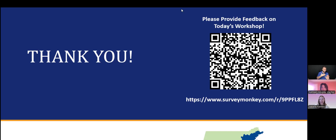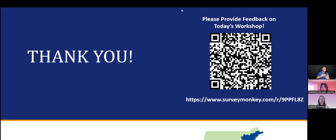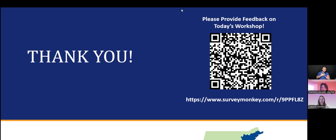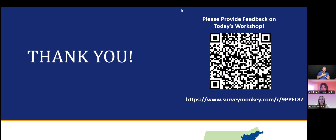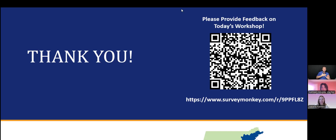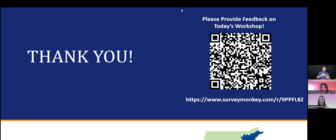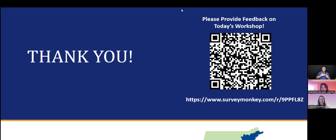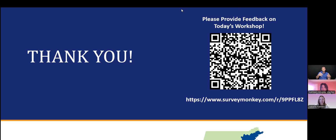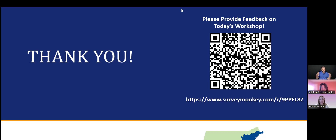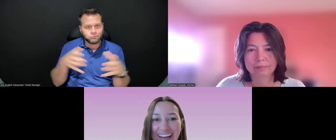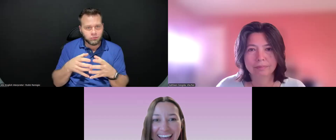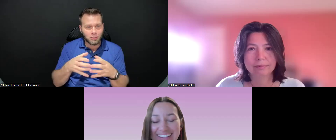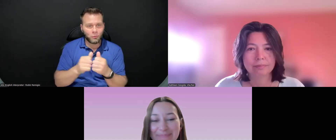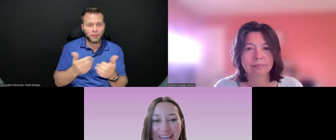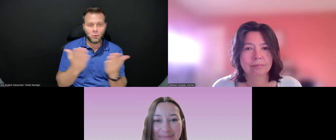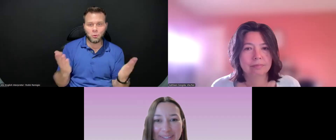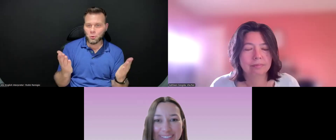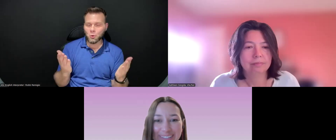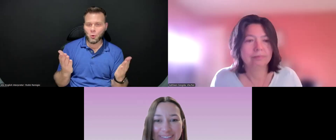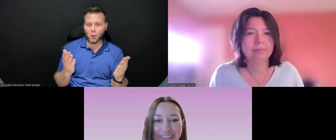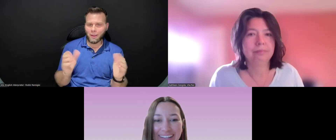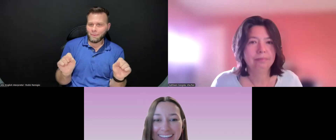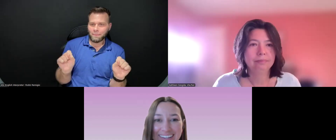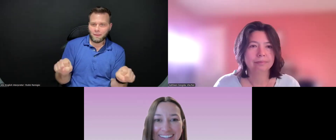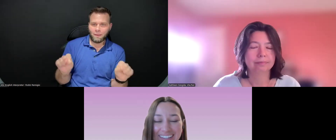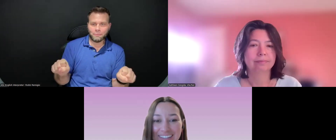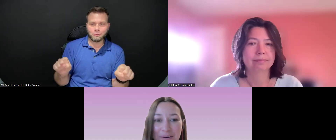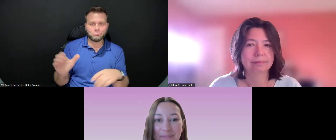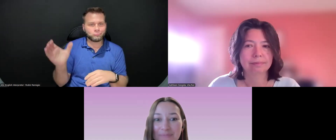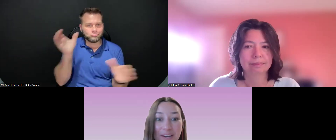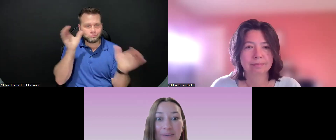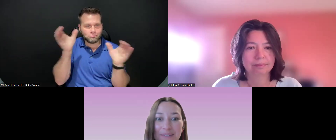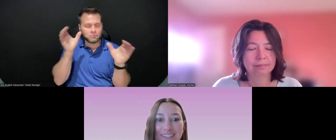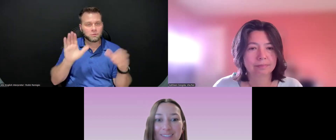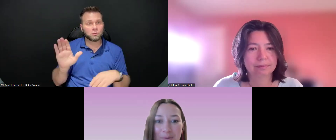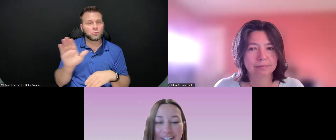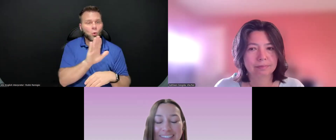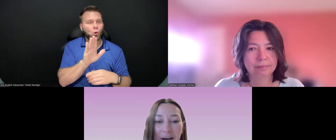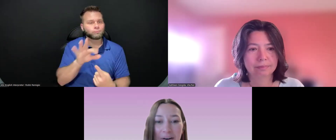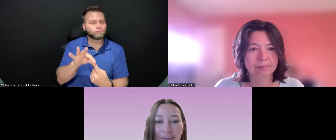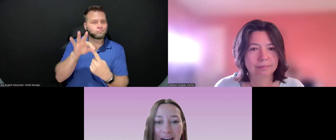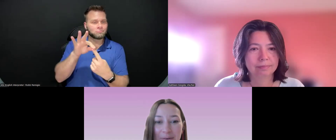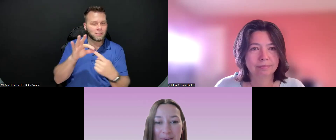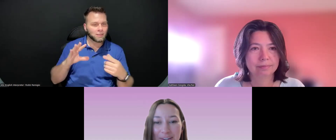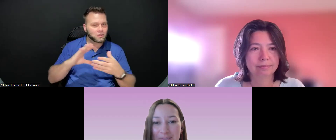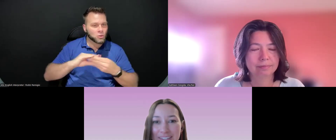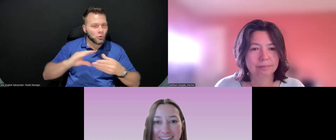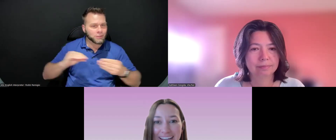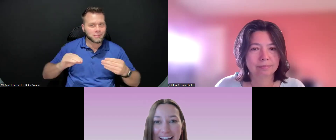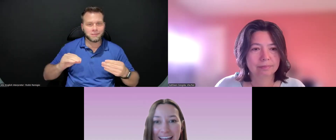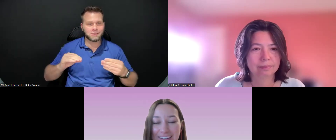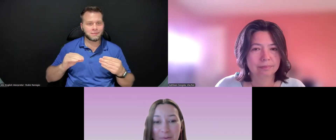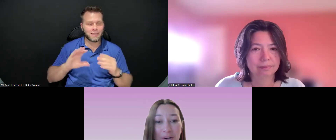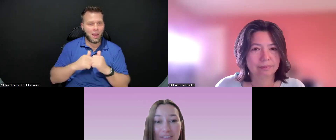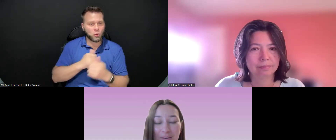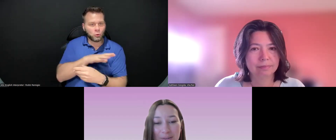come together with all of you and be able to hear your, unique stories of how you're using the